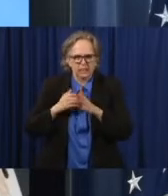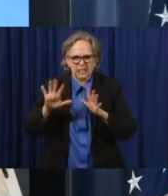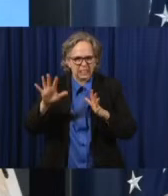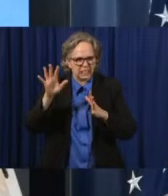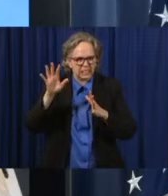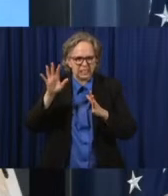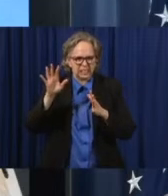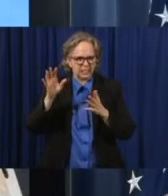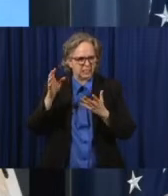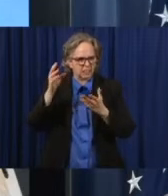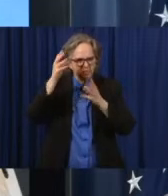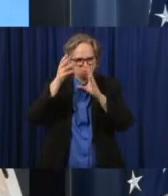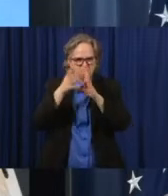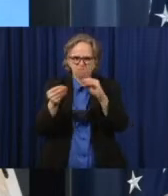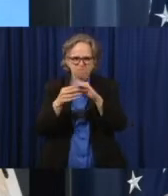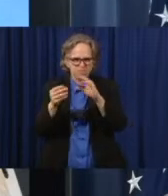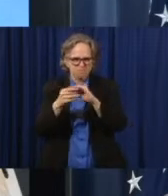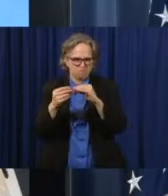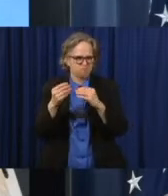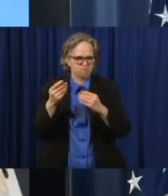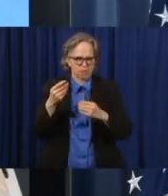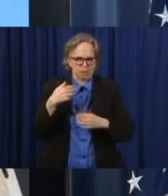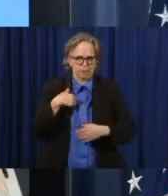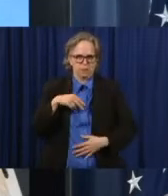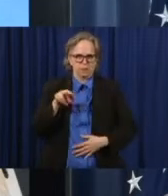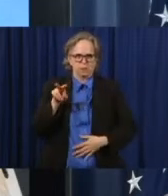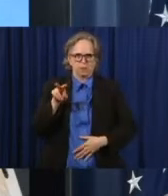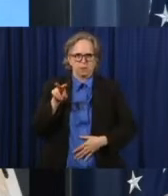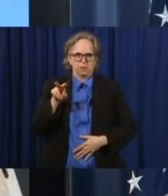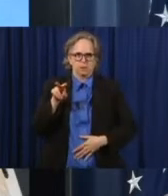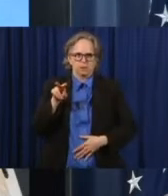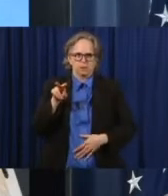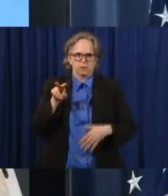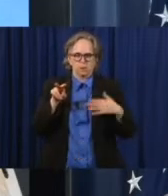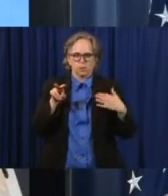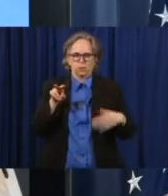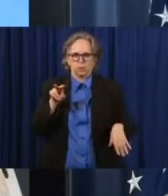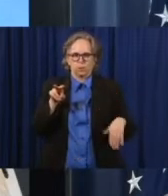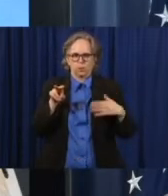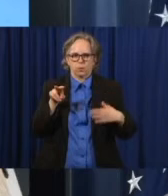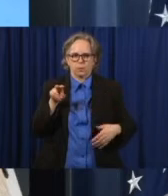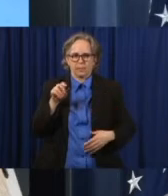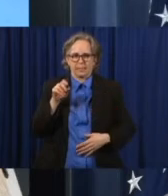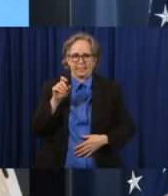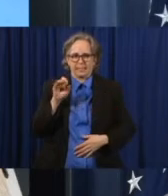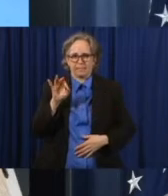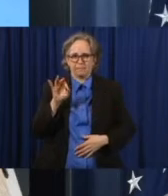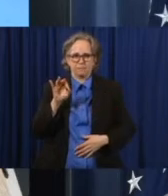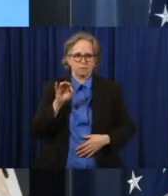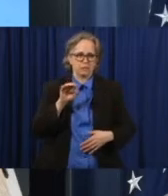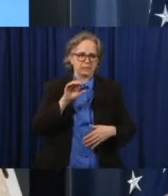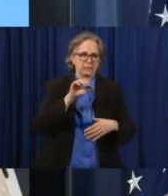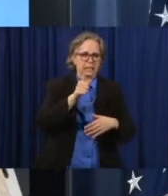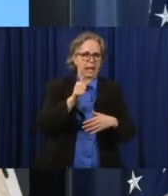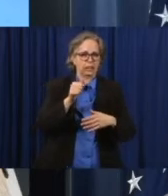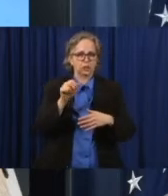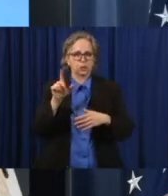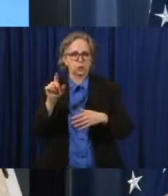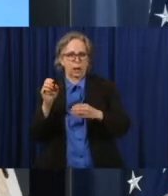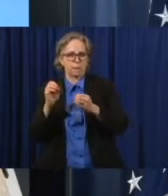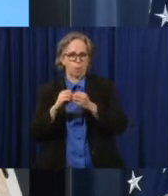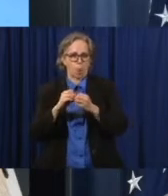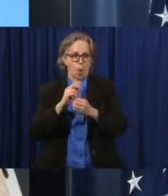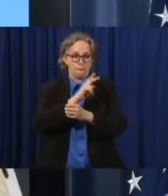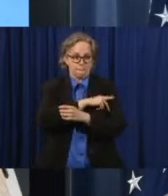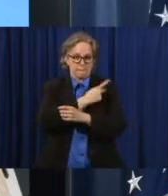today that had there been 10 to 20 more patients